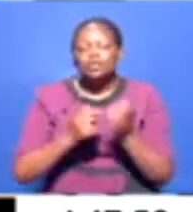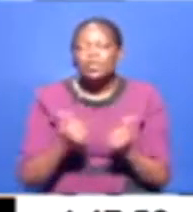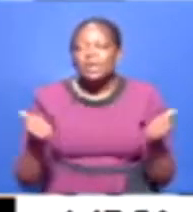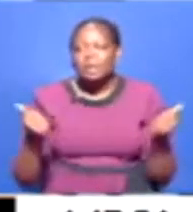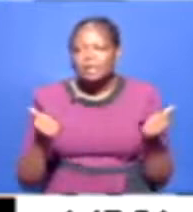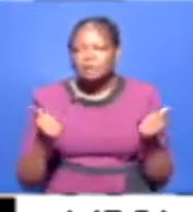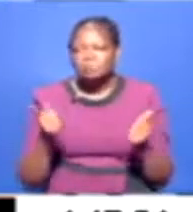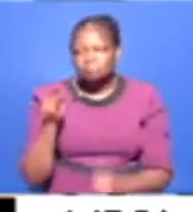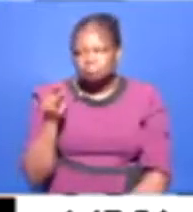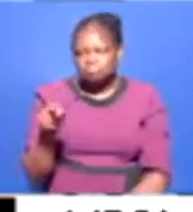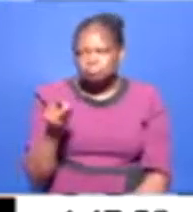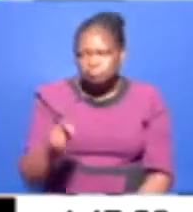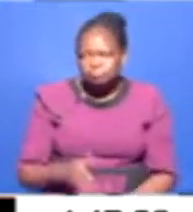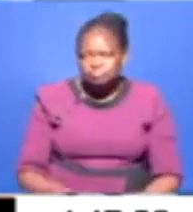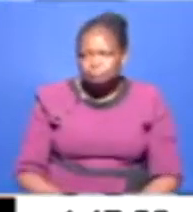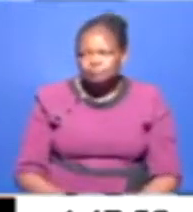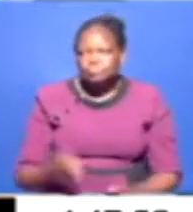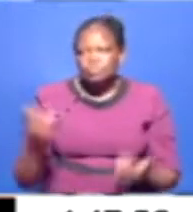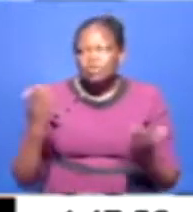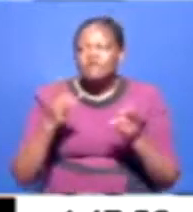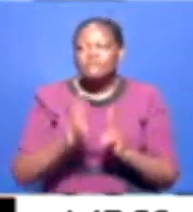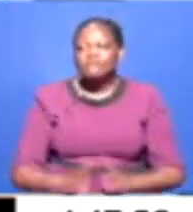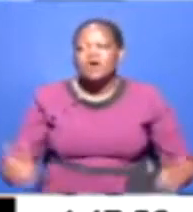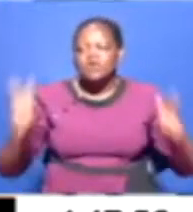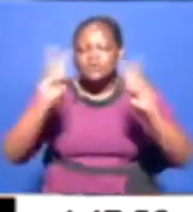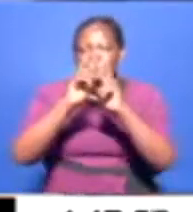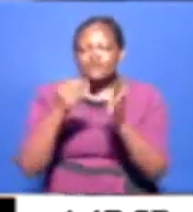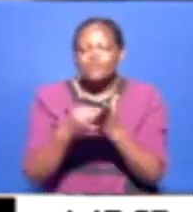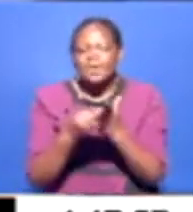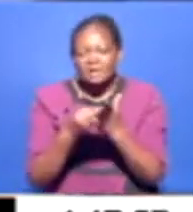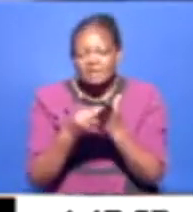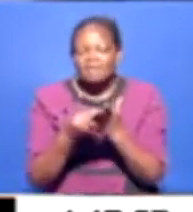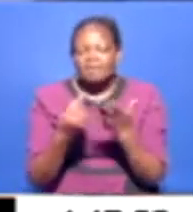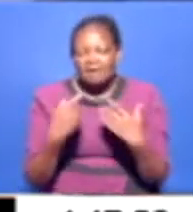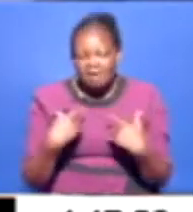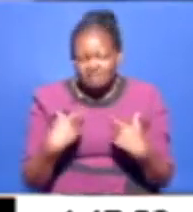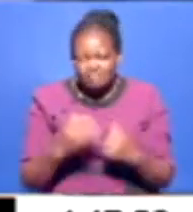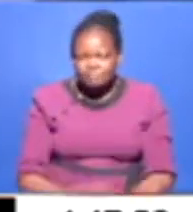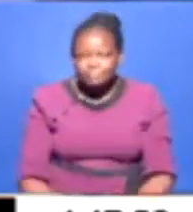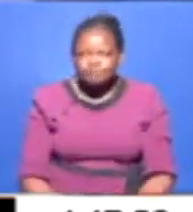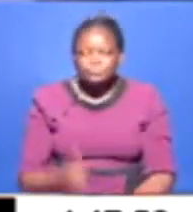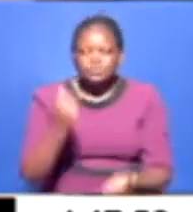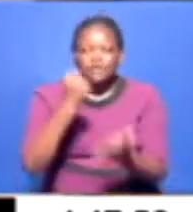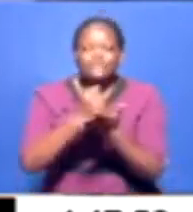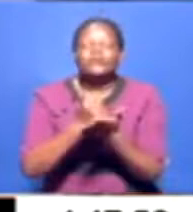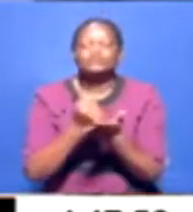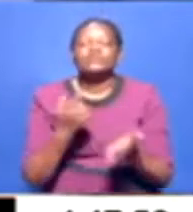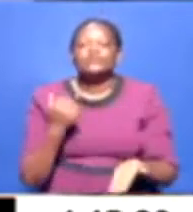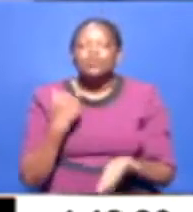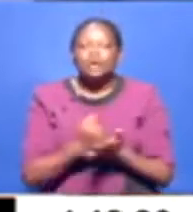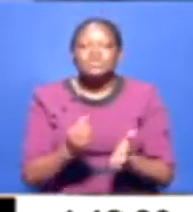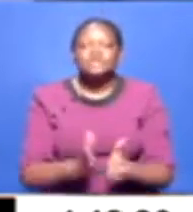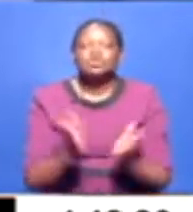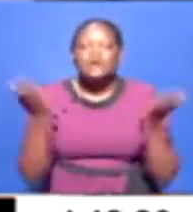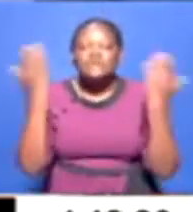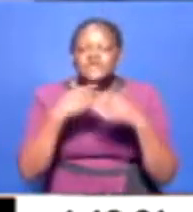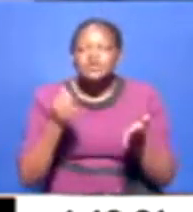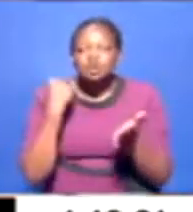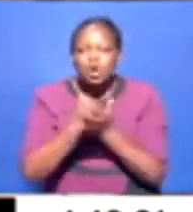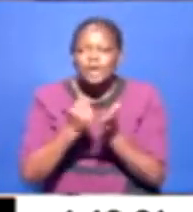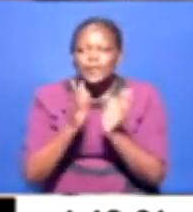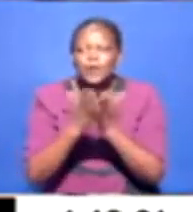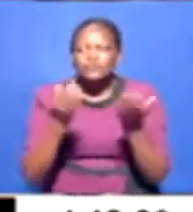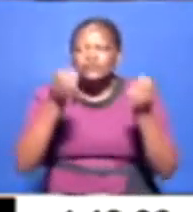are. This is where value for money is reported. The Office of the Auditor General has completed auditing books of